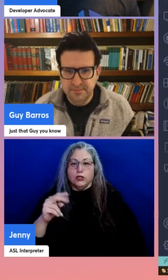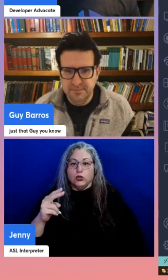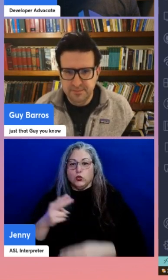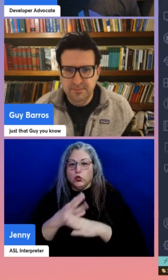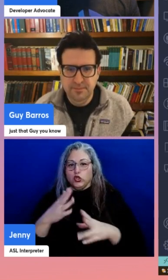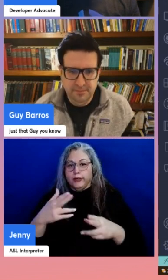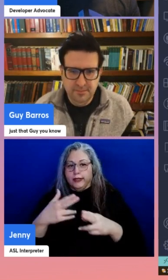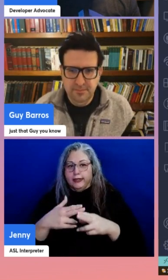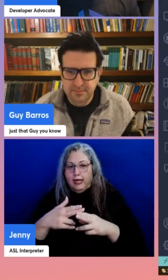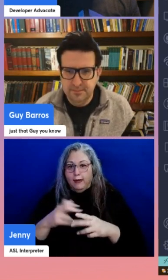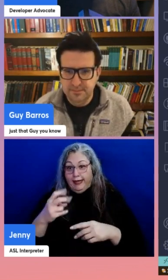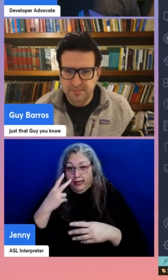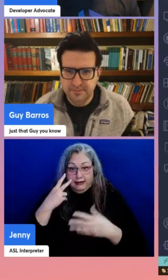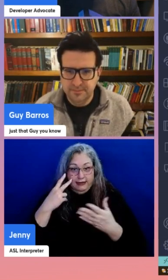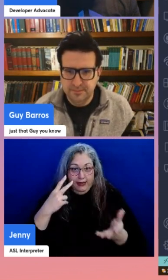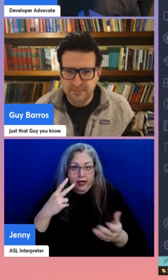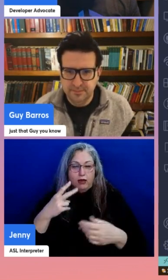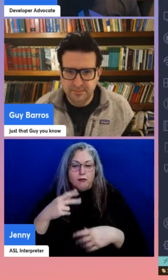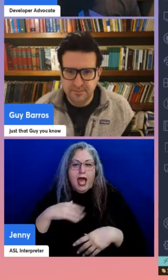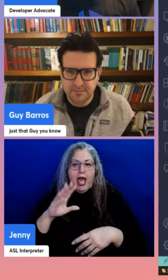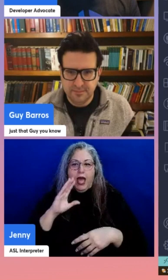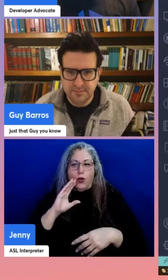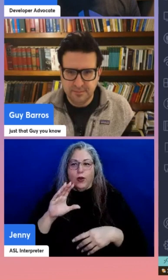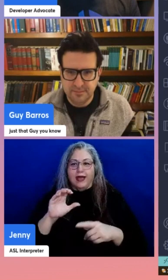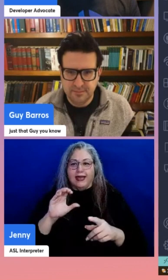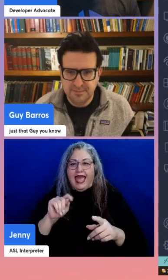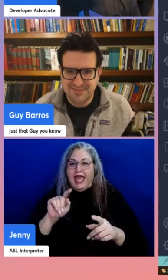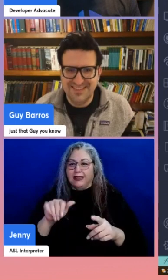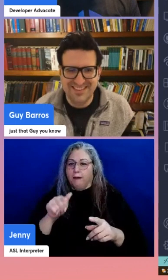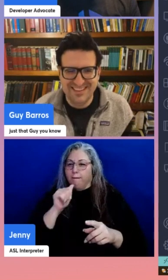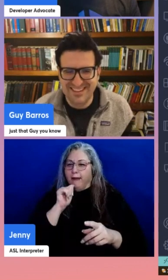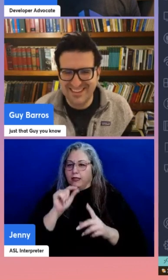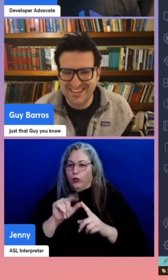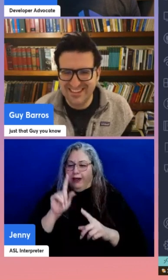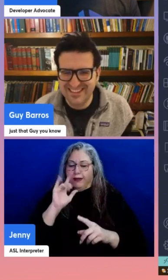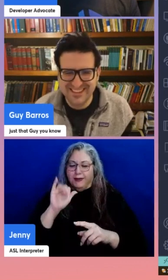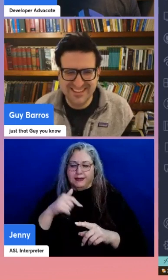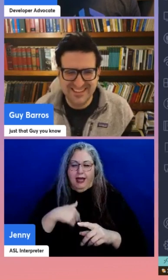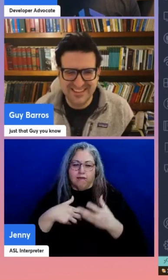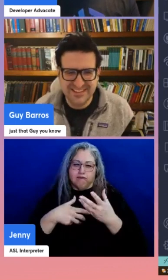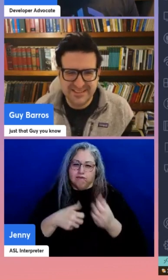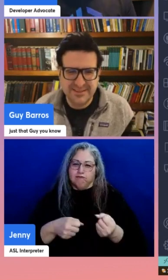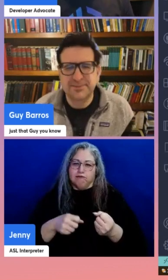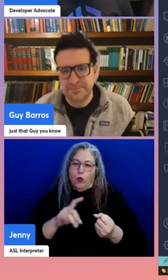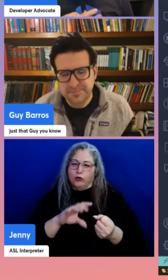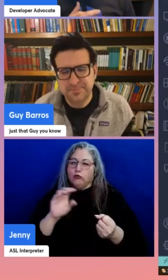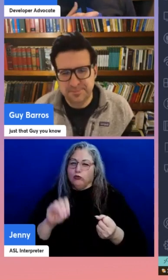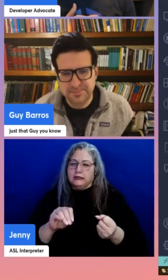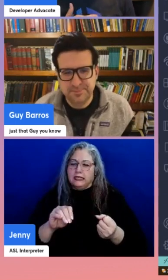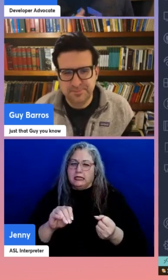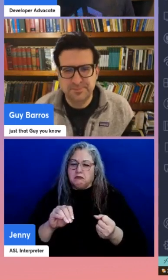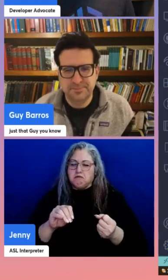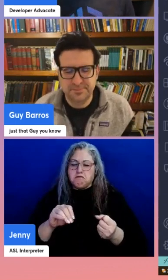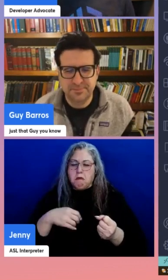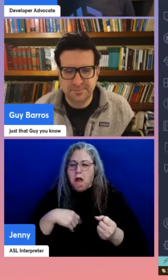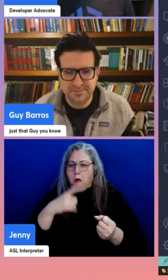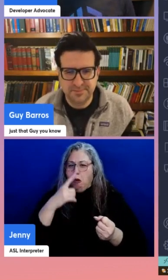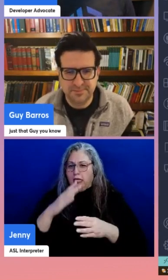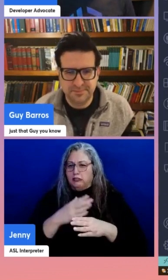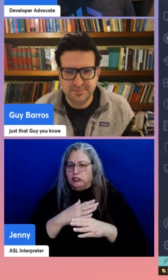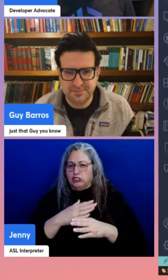username, we can see that there. And I'm going to cat password too, because, you know, I feel 100% comfortable in sharing that